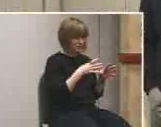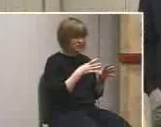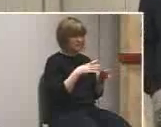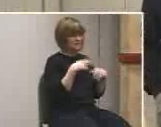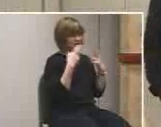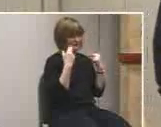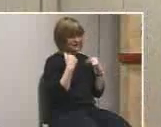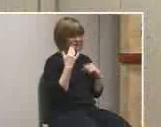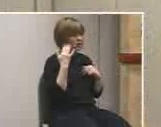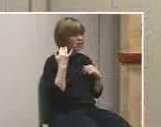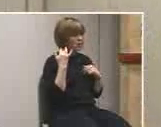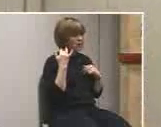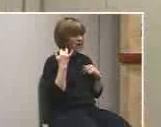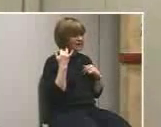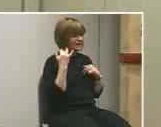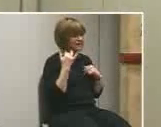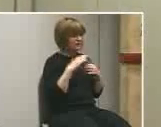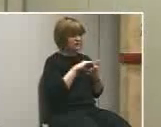laugh?